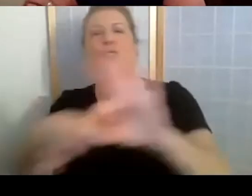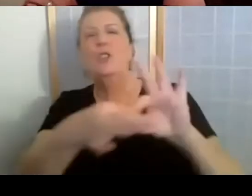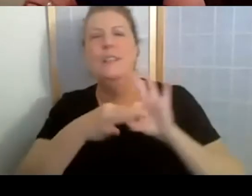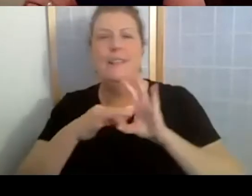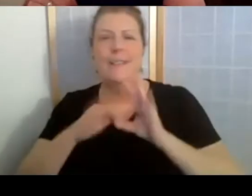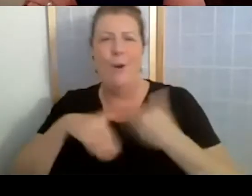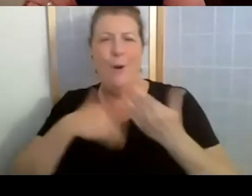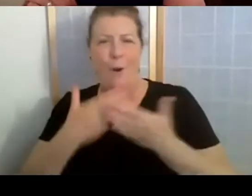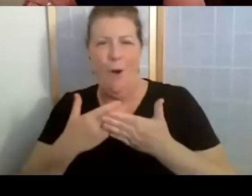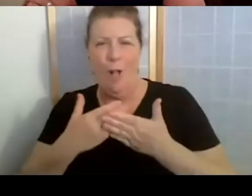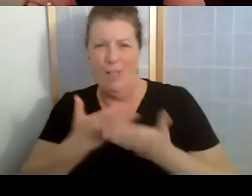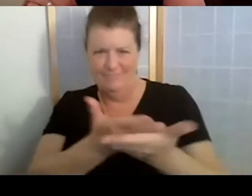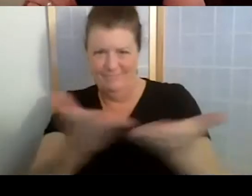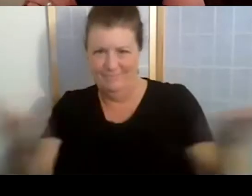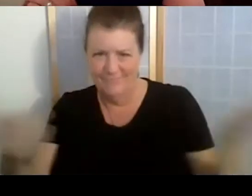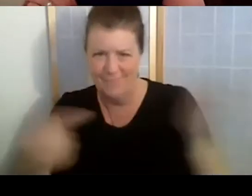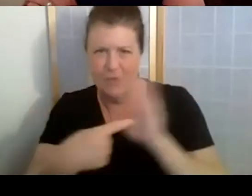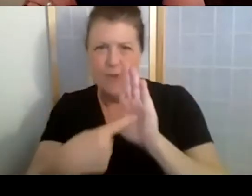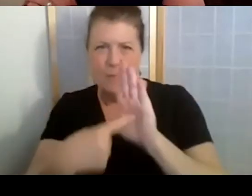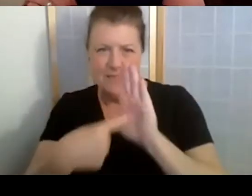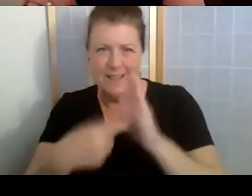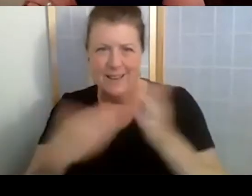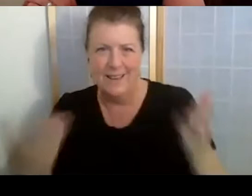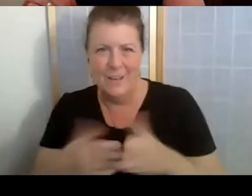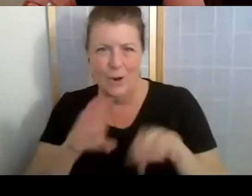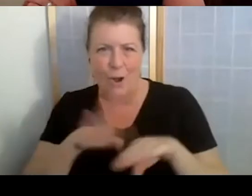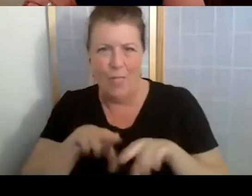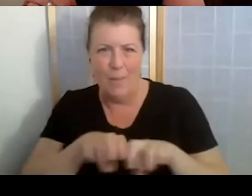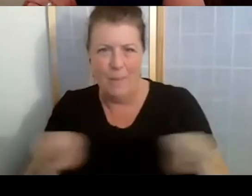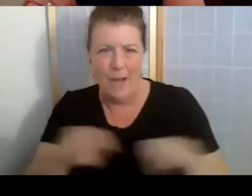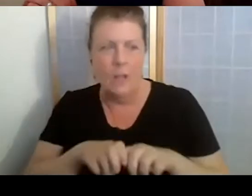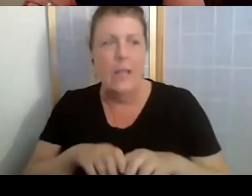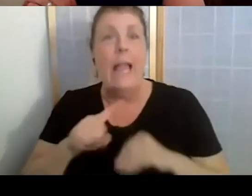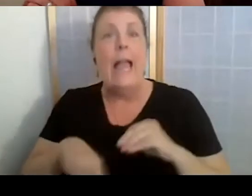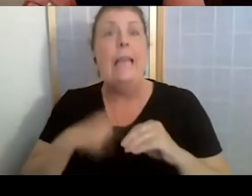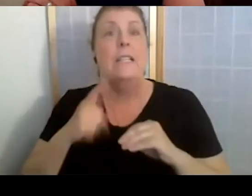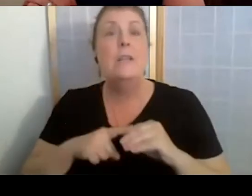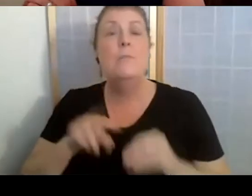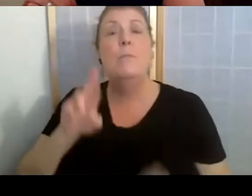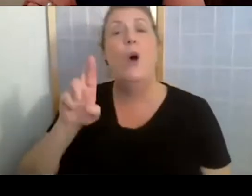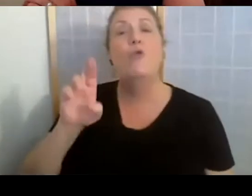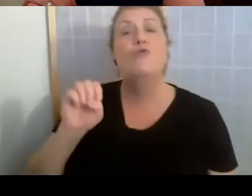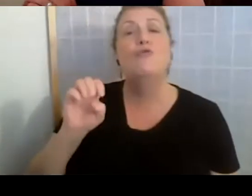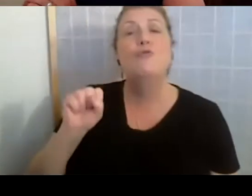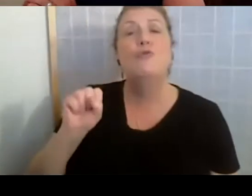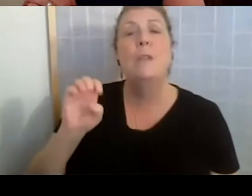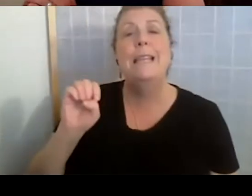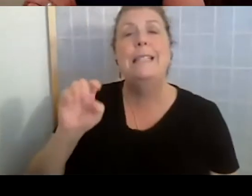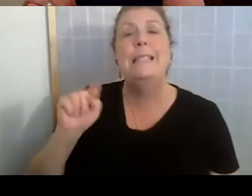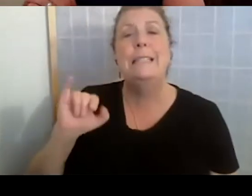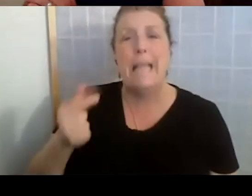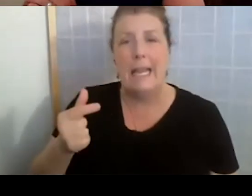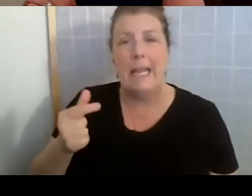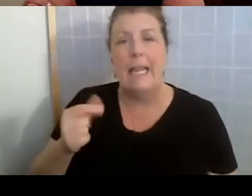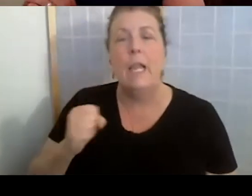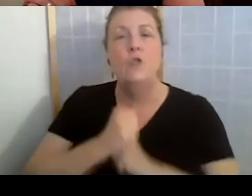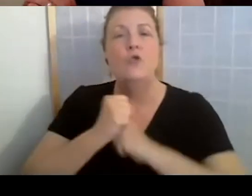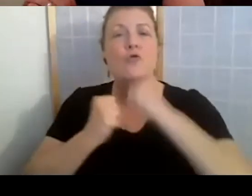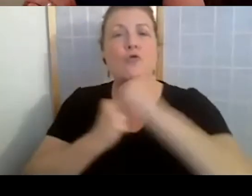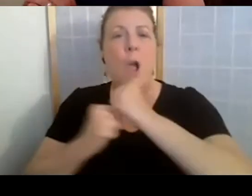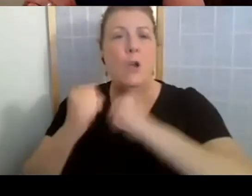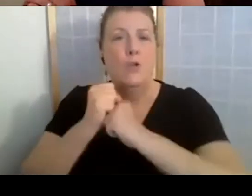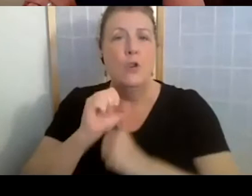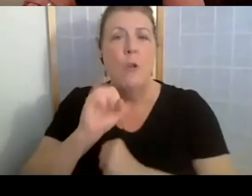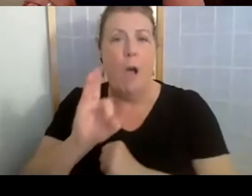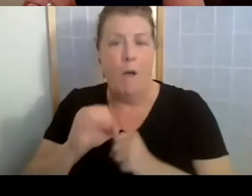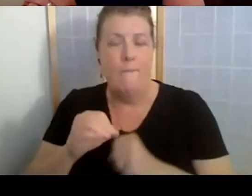And it has to do with resetting structures of power, to be honest, you know, to greater and lesser degrees or in different qualities.